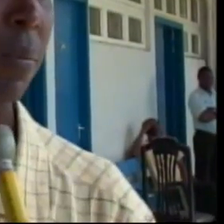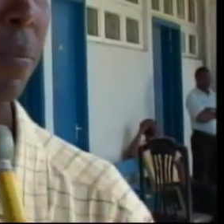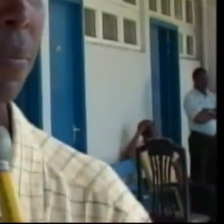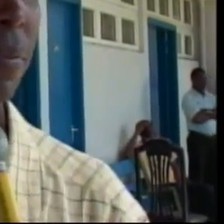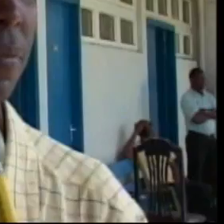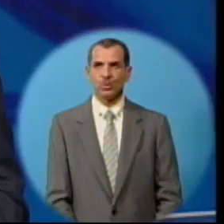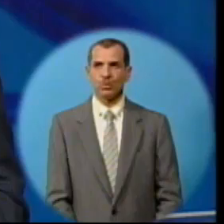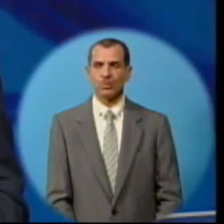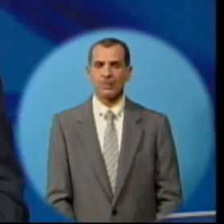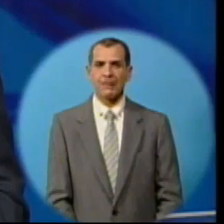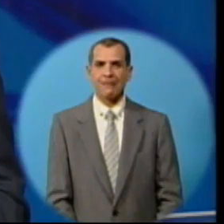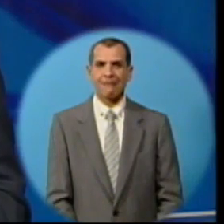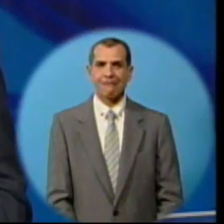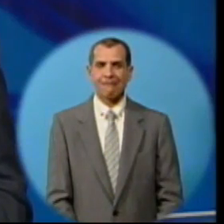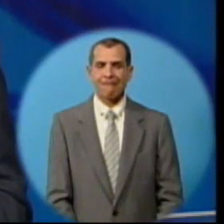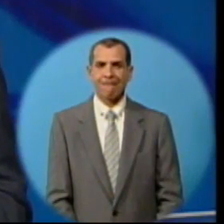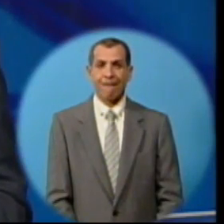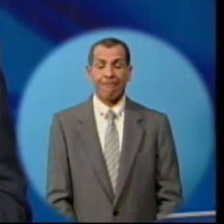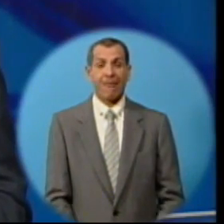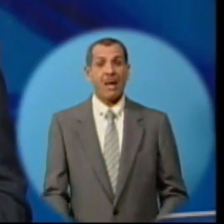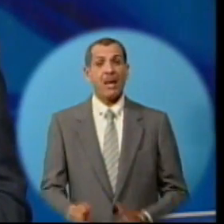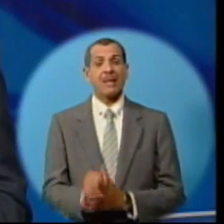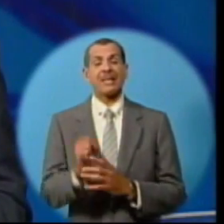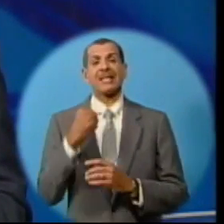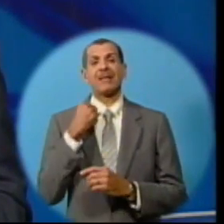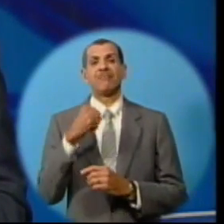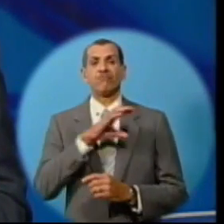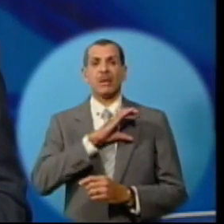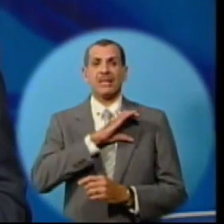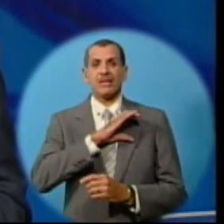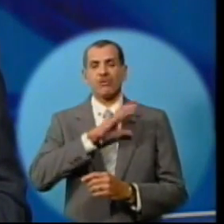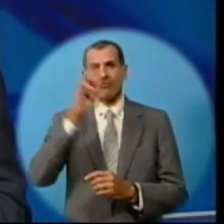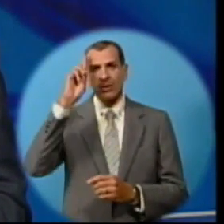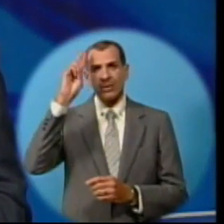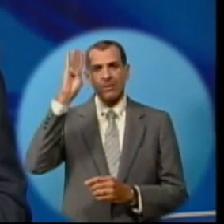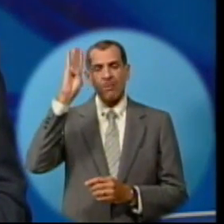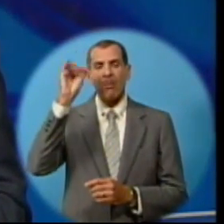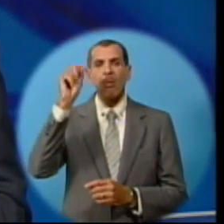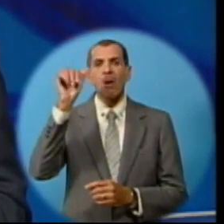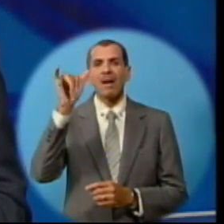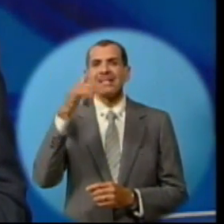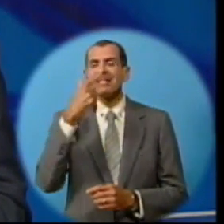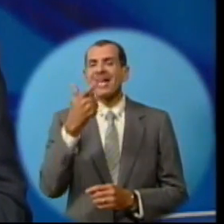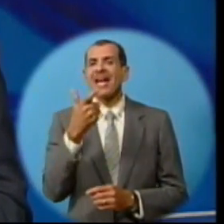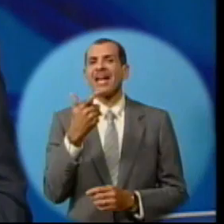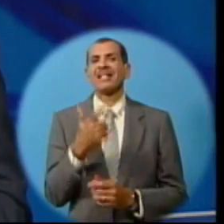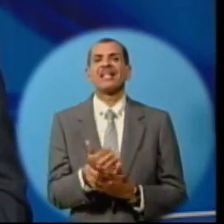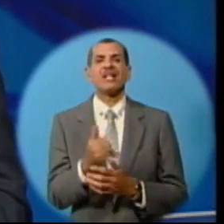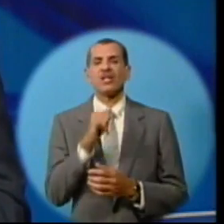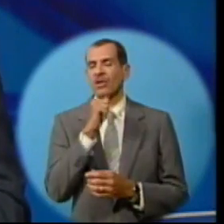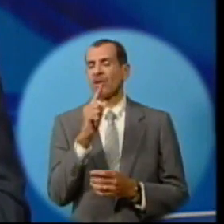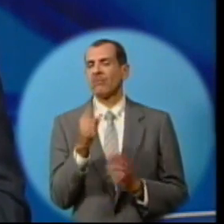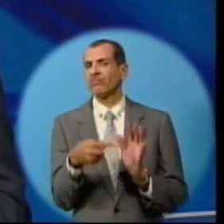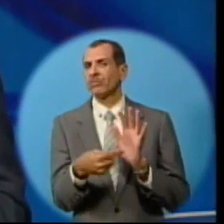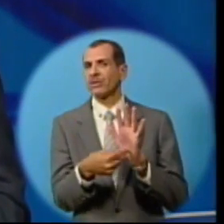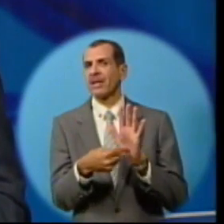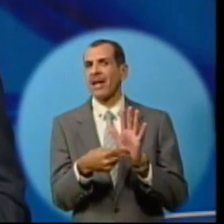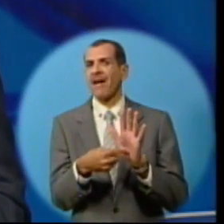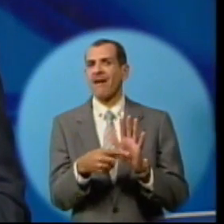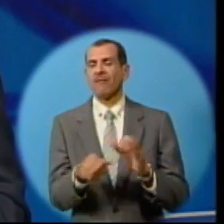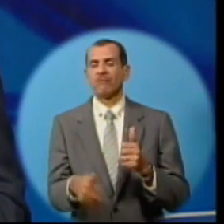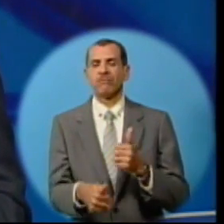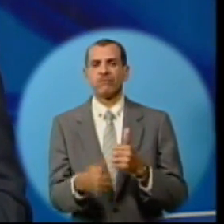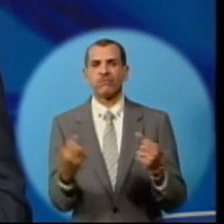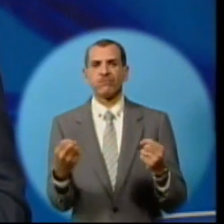now. Well, Station Sergeant Richard Boyce told CBC News there was no evidence of violence, and doctors on the